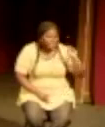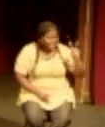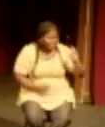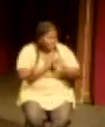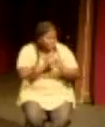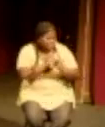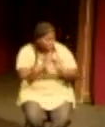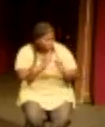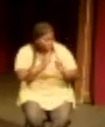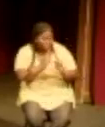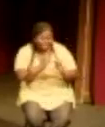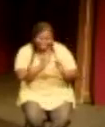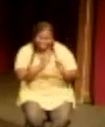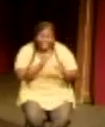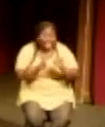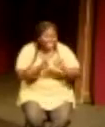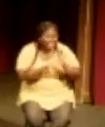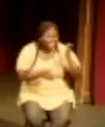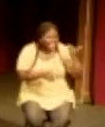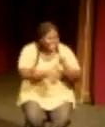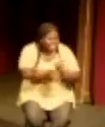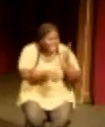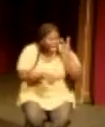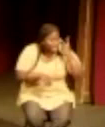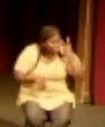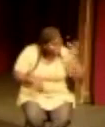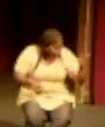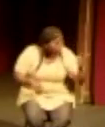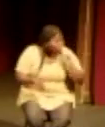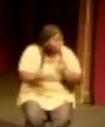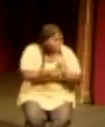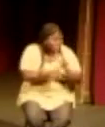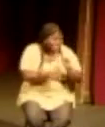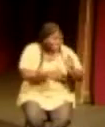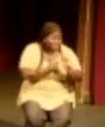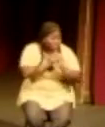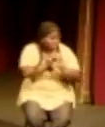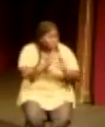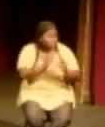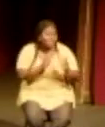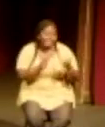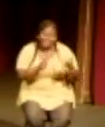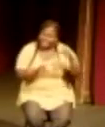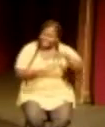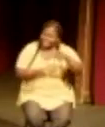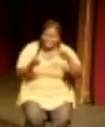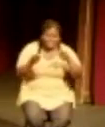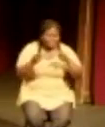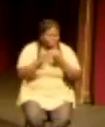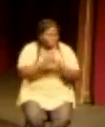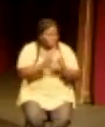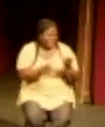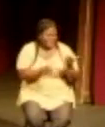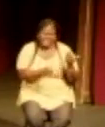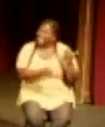our commercials. So this campaign is starting right now, literally like last night, but I wanted to show you the first one that we've developed.